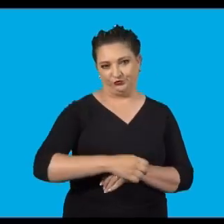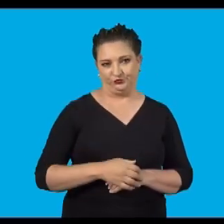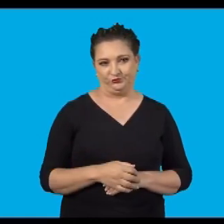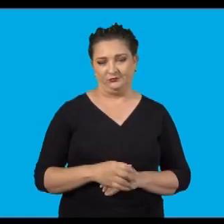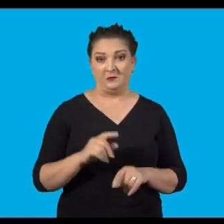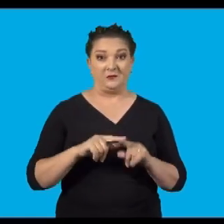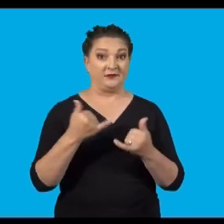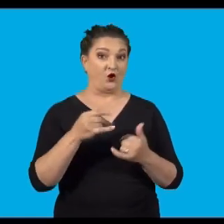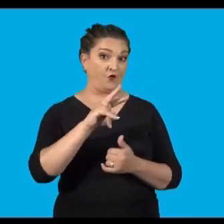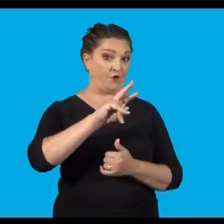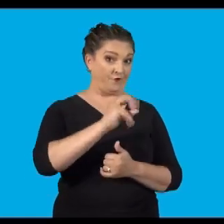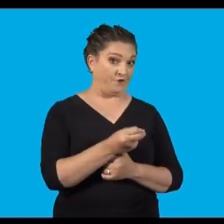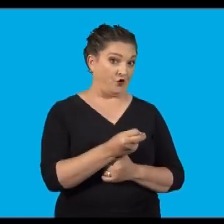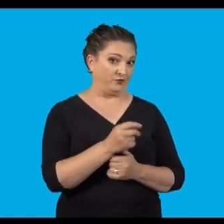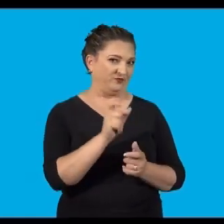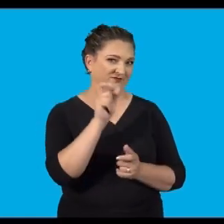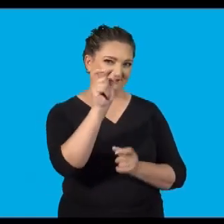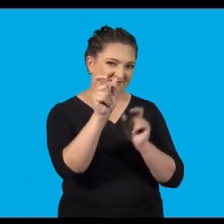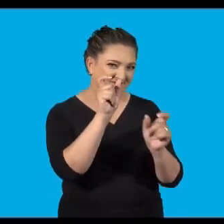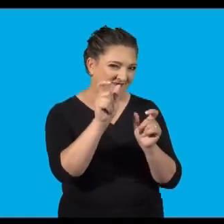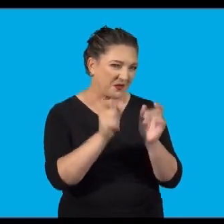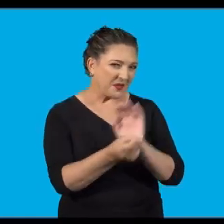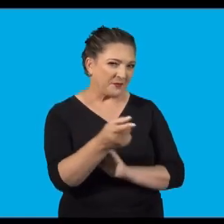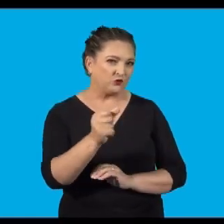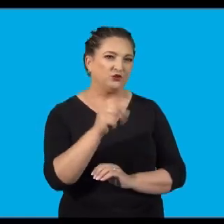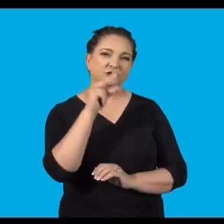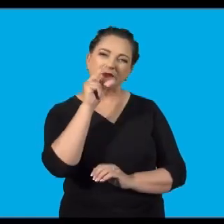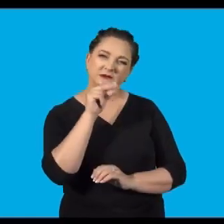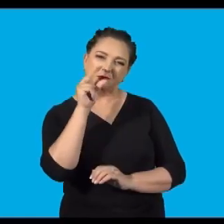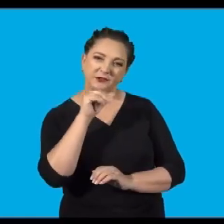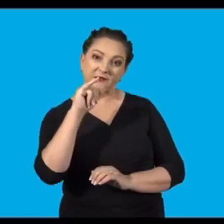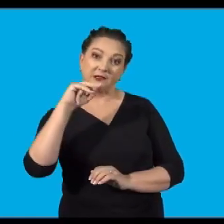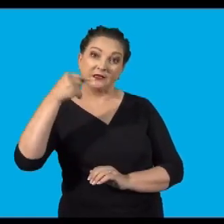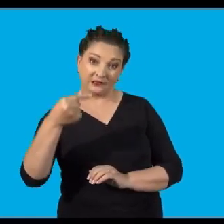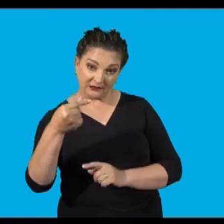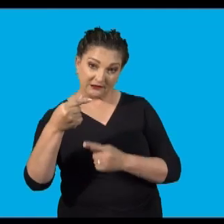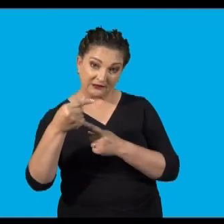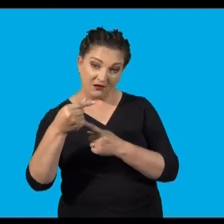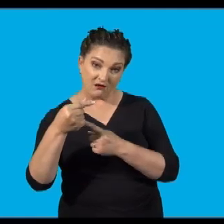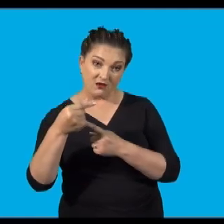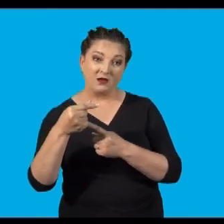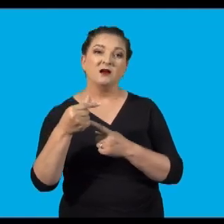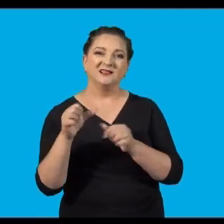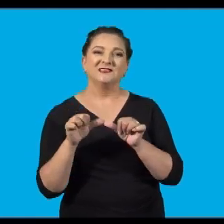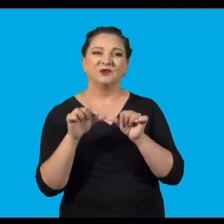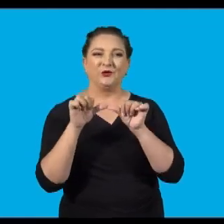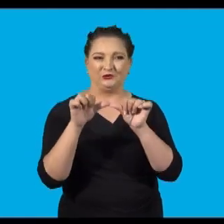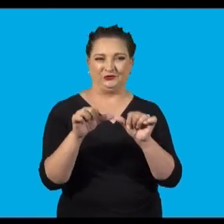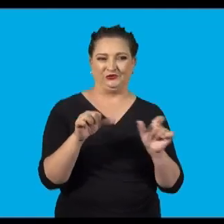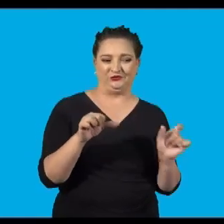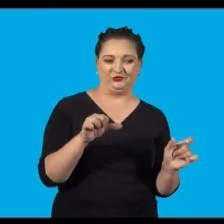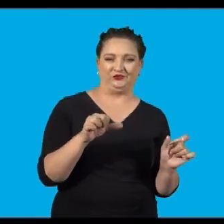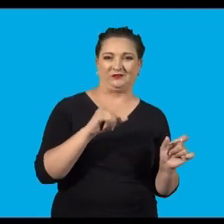verb. Look at the change that happened, all right? He's usually very shy when speaking. So my continuous tense